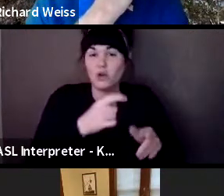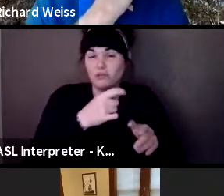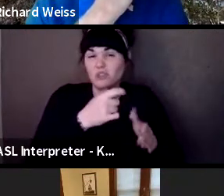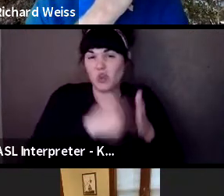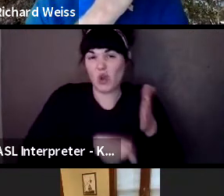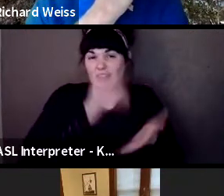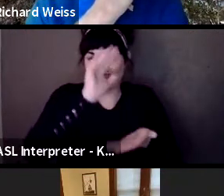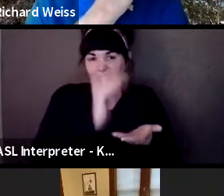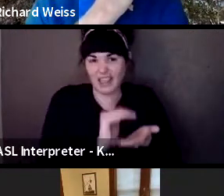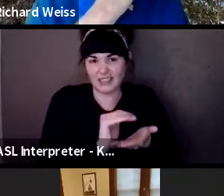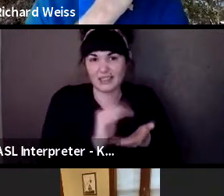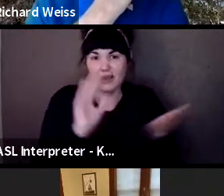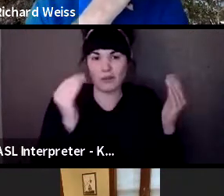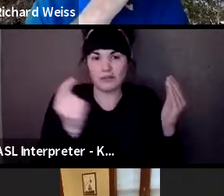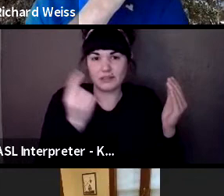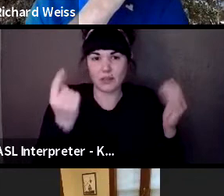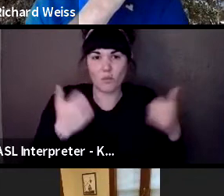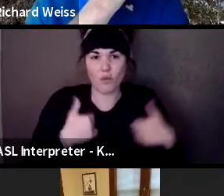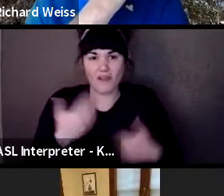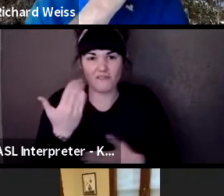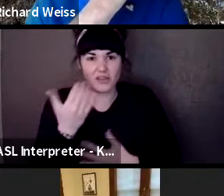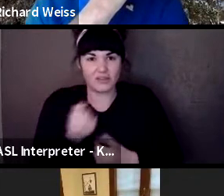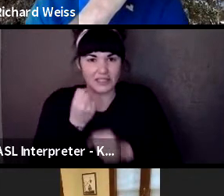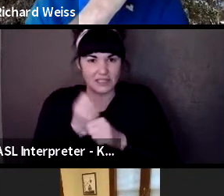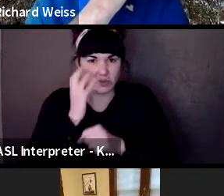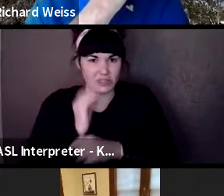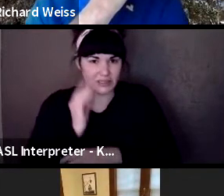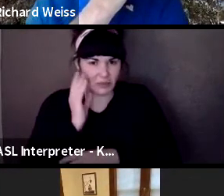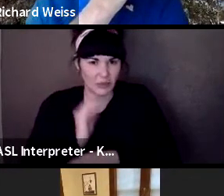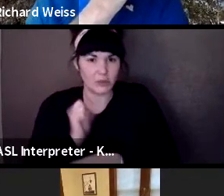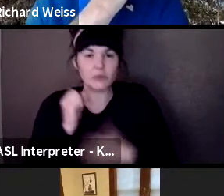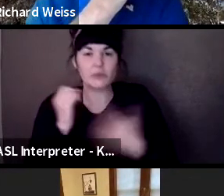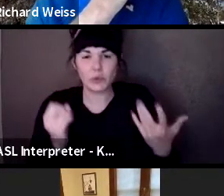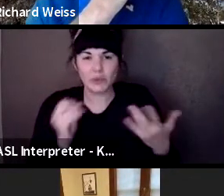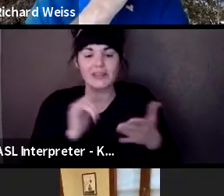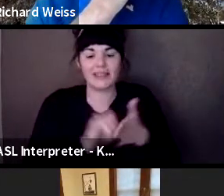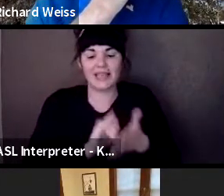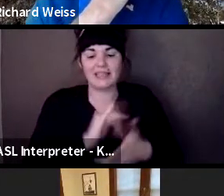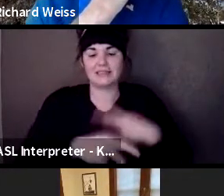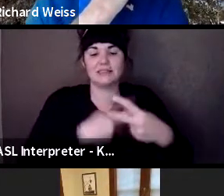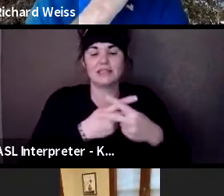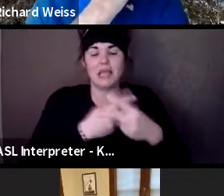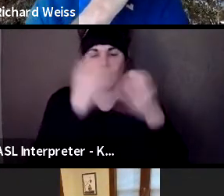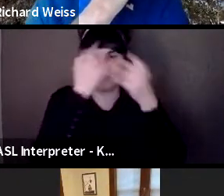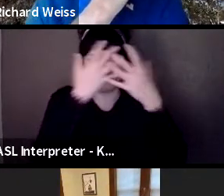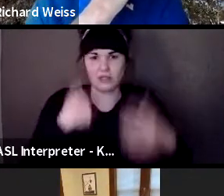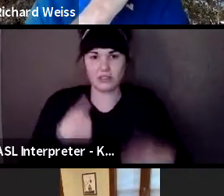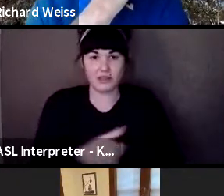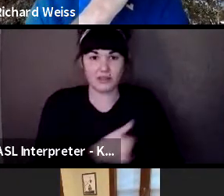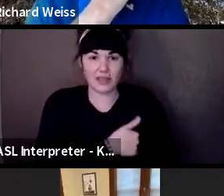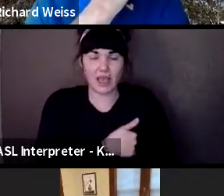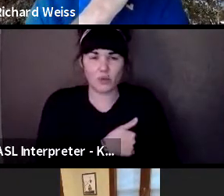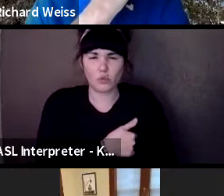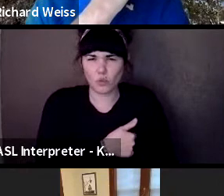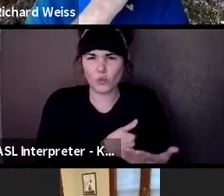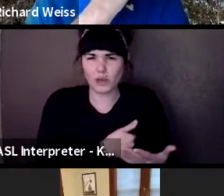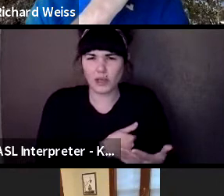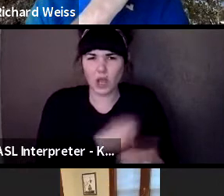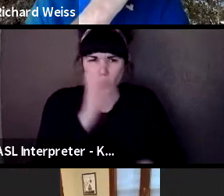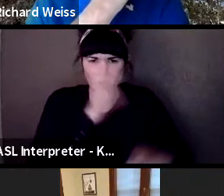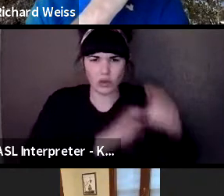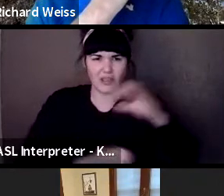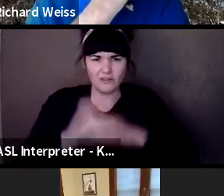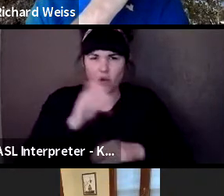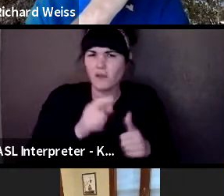So I think that's the kind of information that we're looking for, at least as a preliminary to our thought